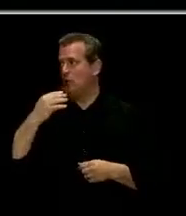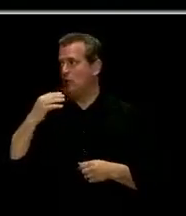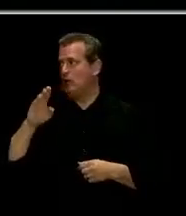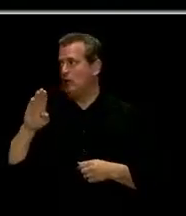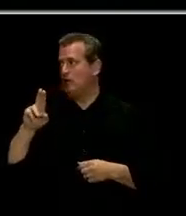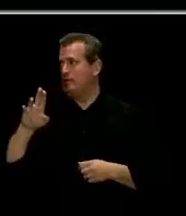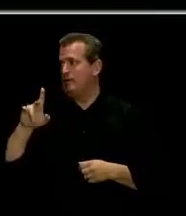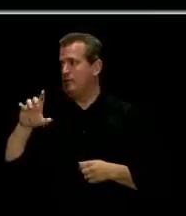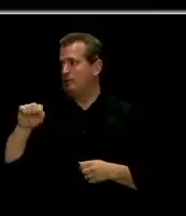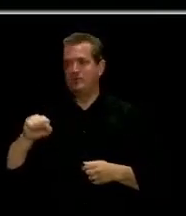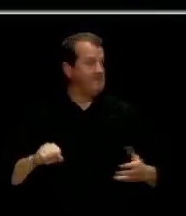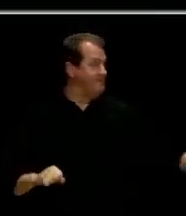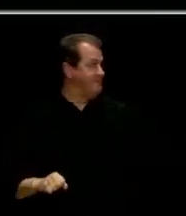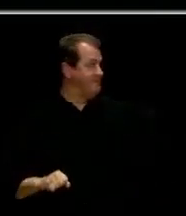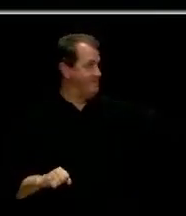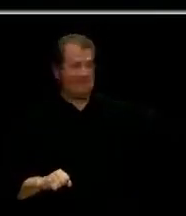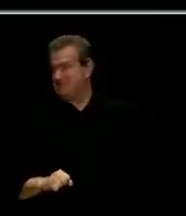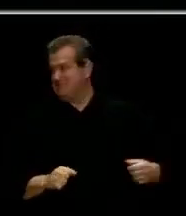That's awesome.